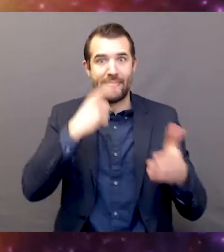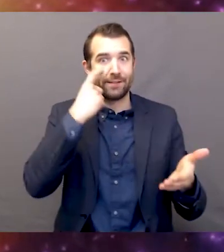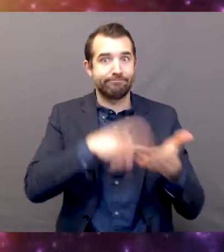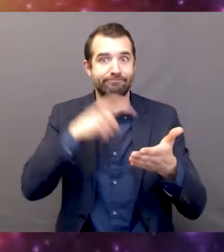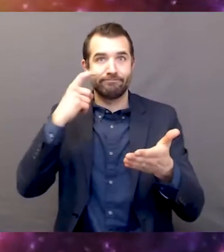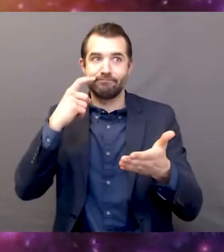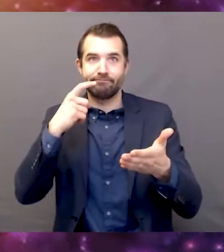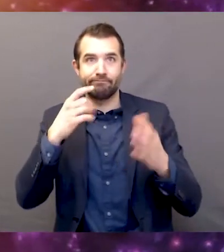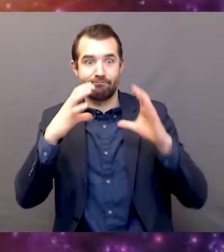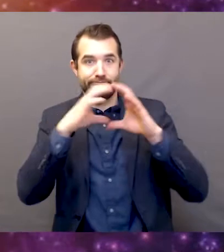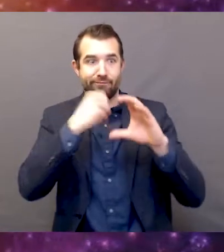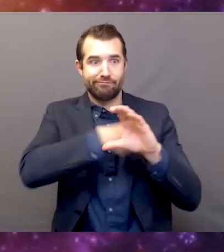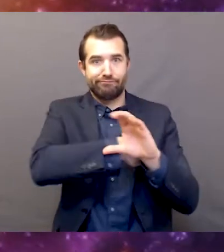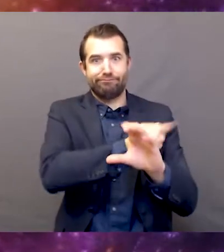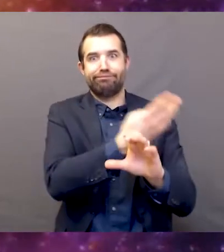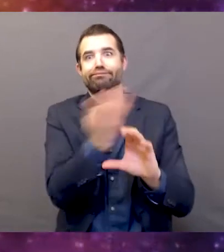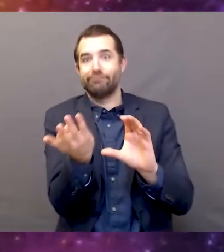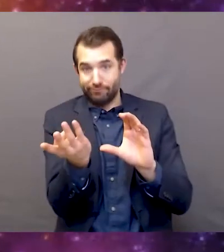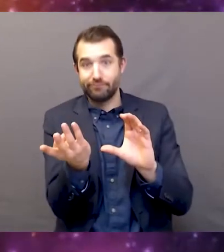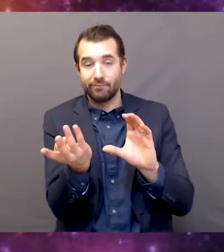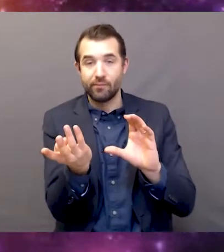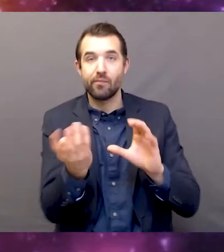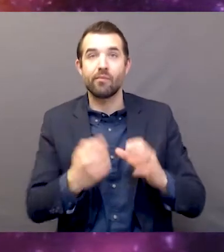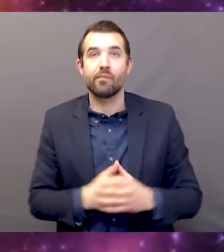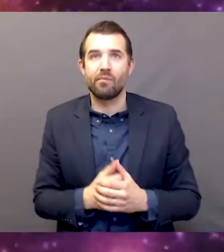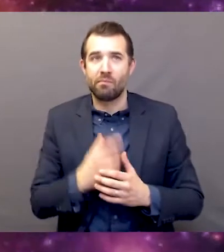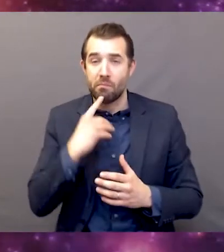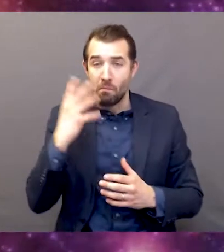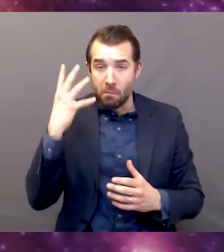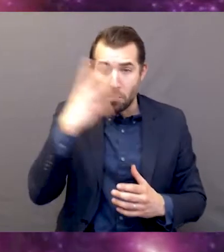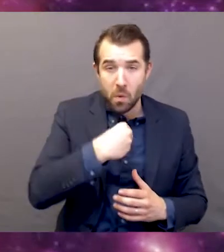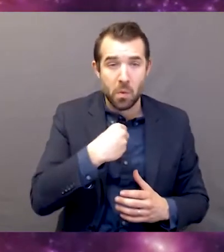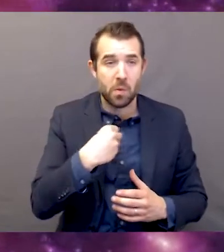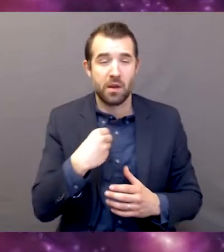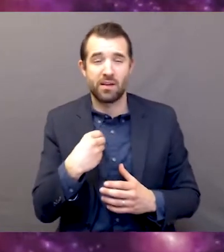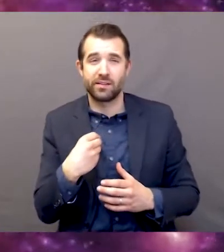arms and these filaments. You can see these beautiful, very, very fine structures.